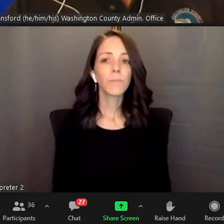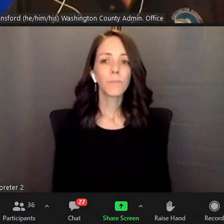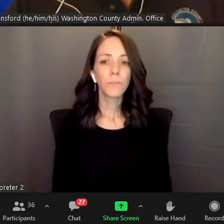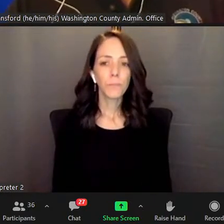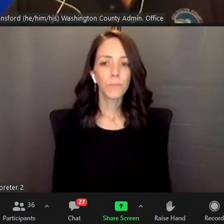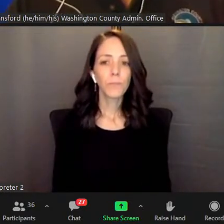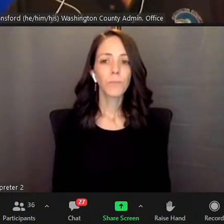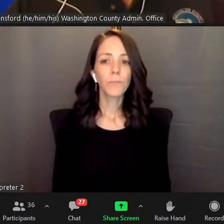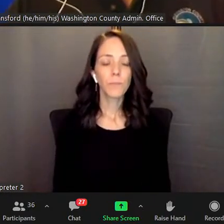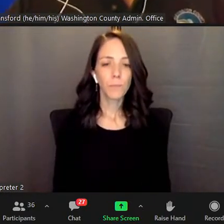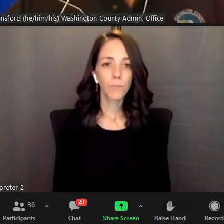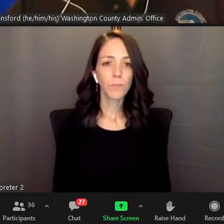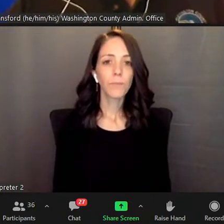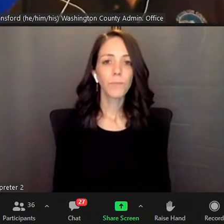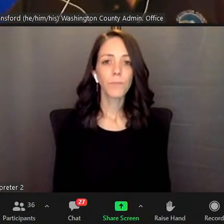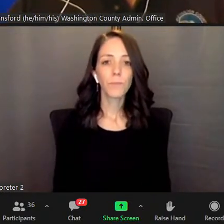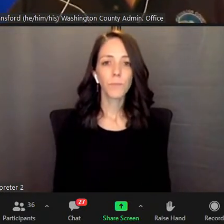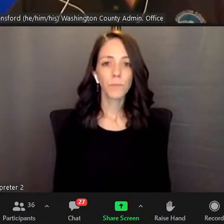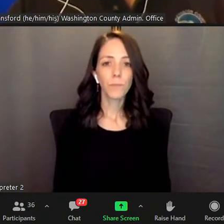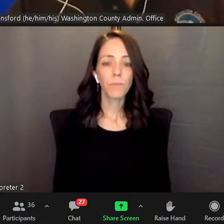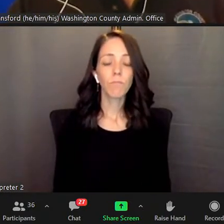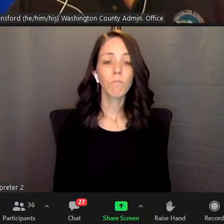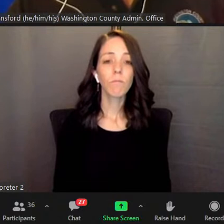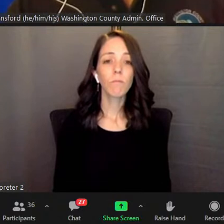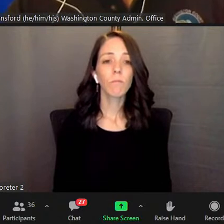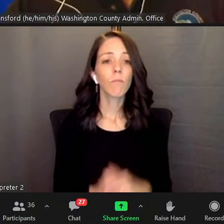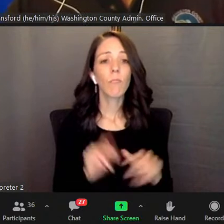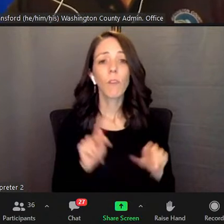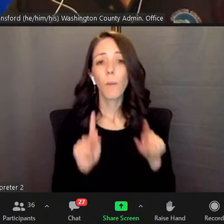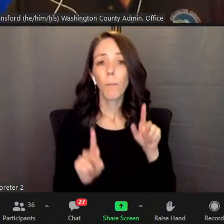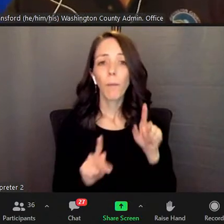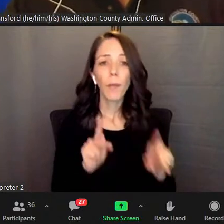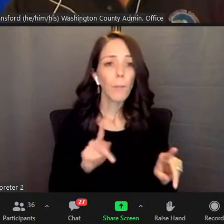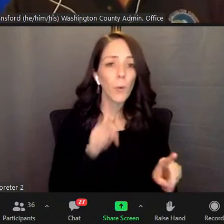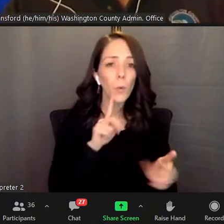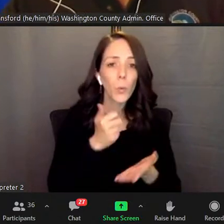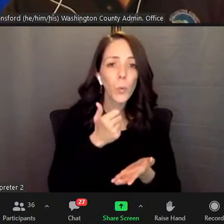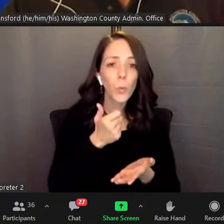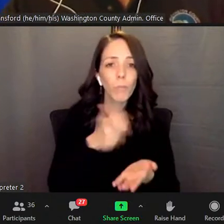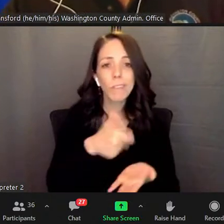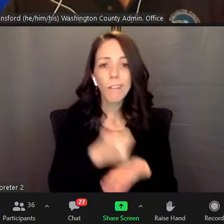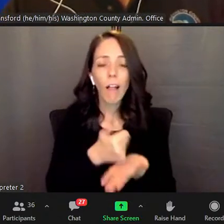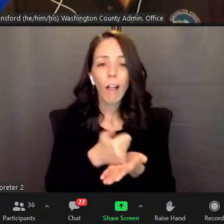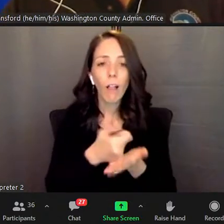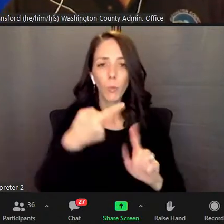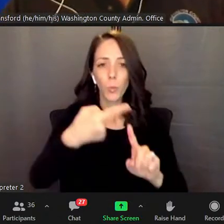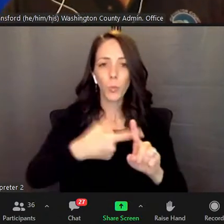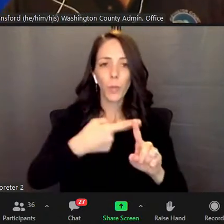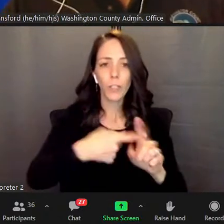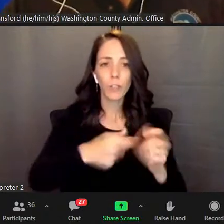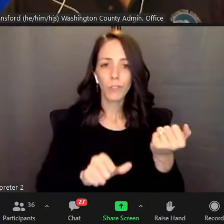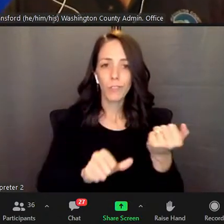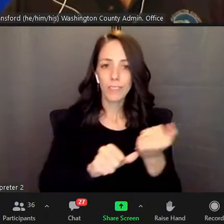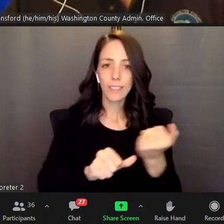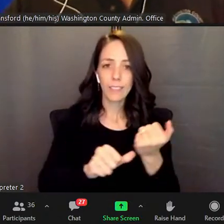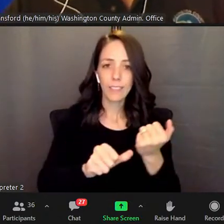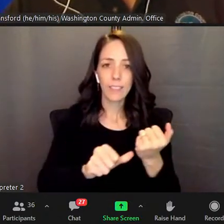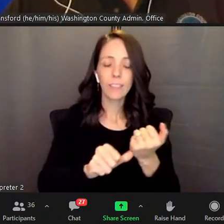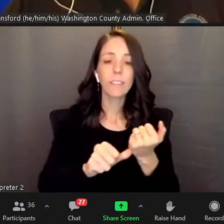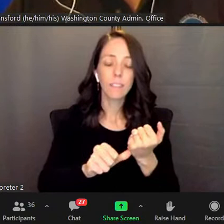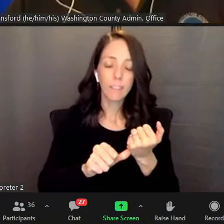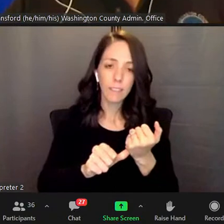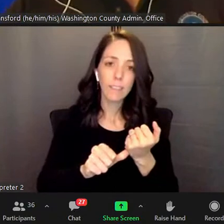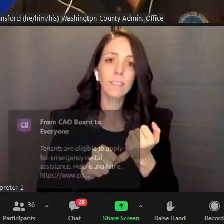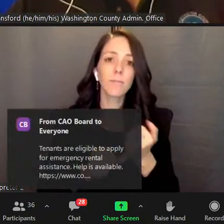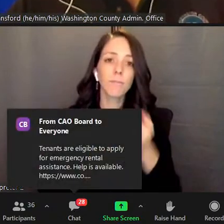So people who are needing assistance, rental assistance, there has